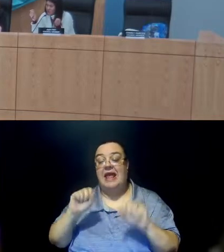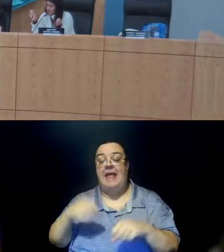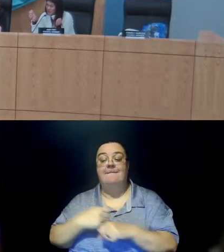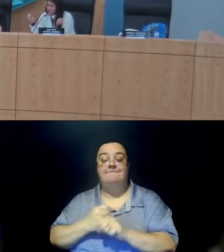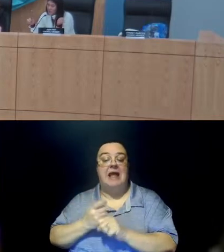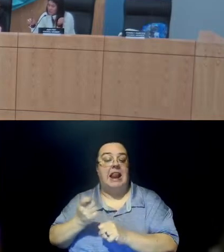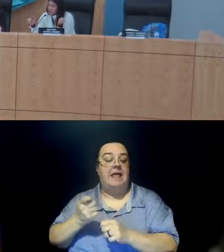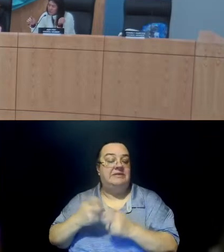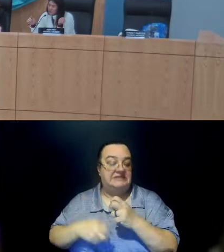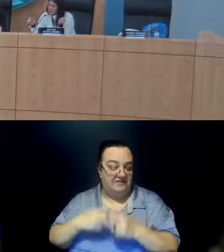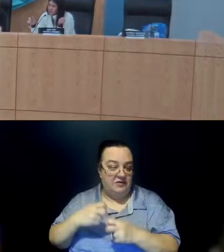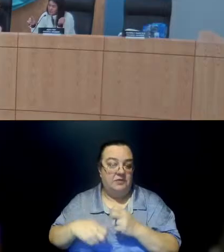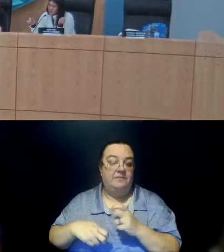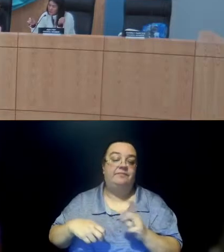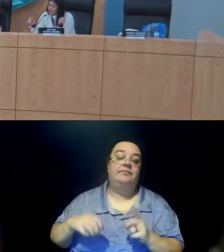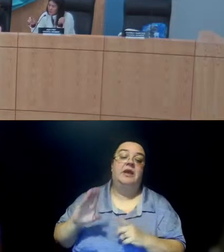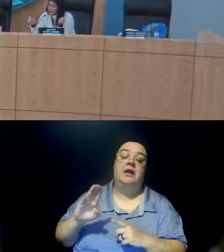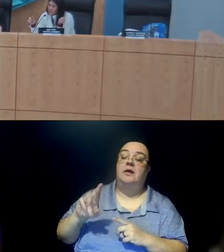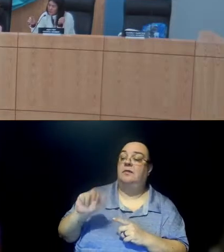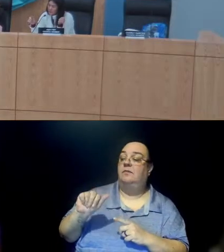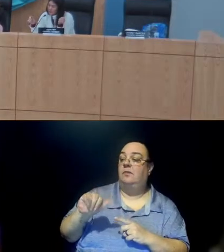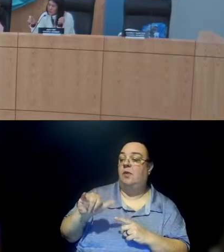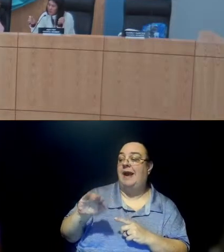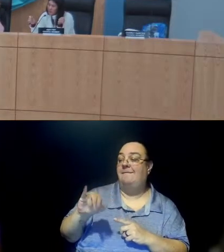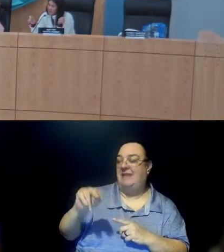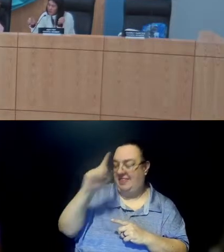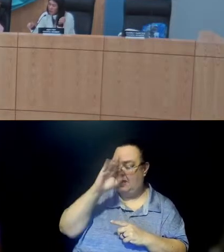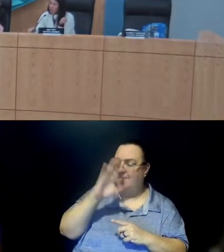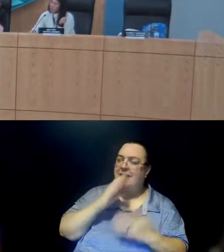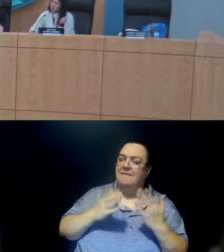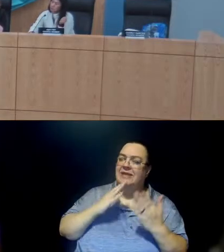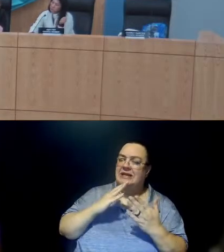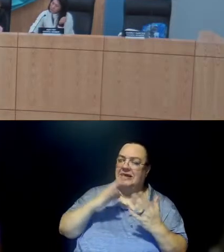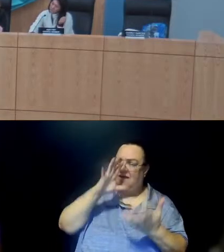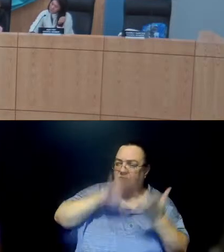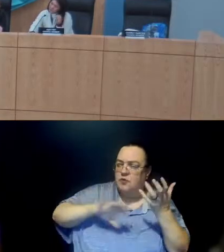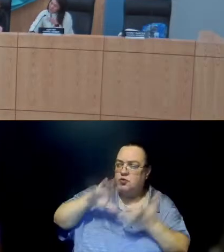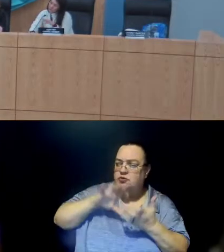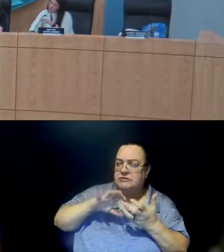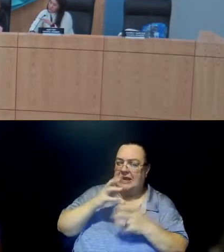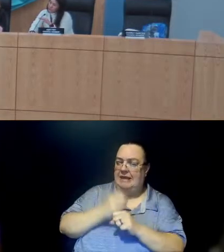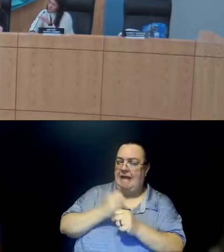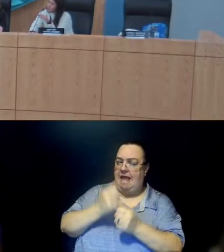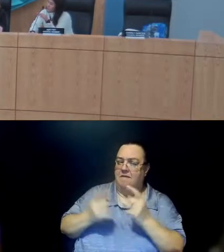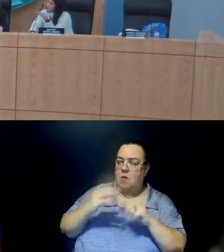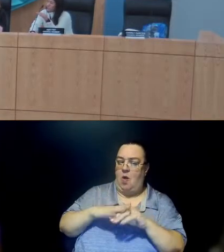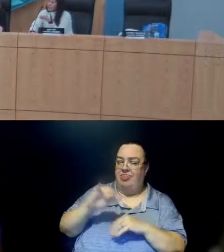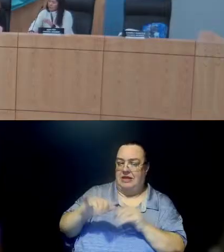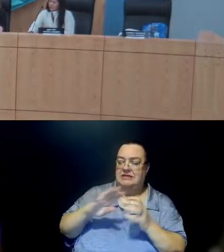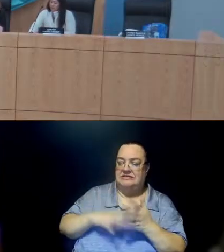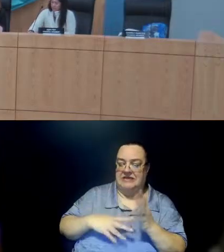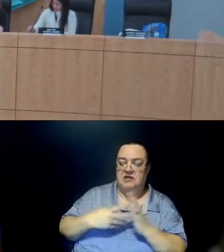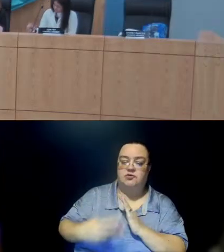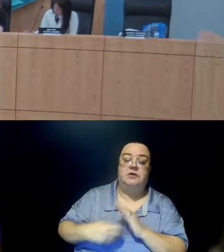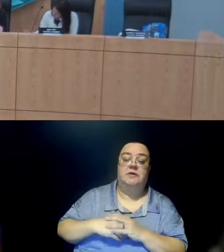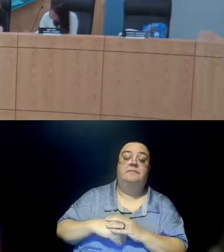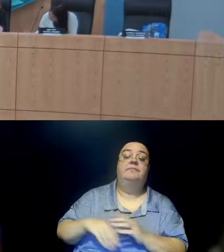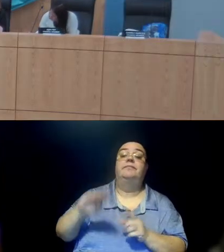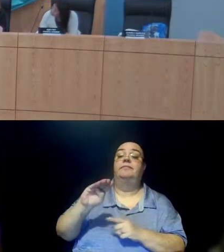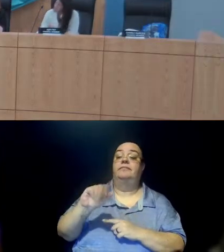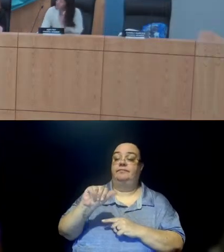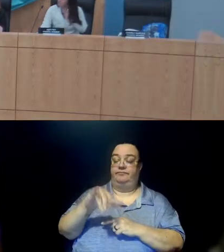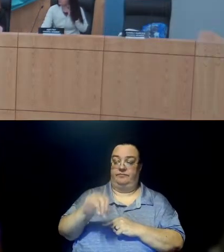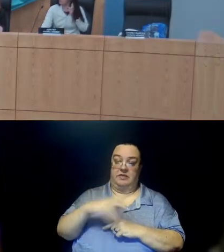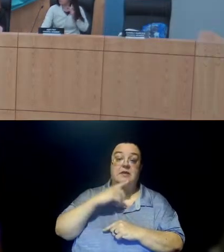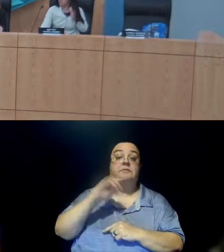difficult I think it logistically. might be confusing get everybody on Yeah, that, okay. that schedule. Or to kick it back off. Okay,